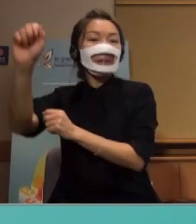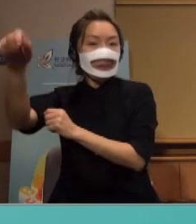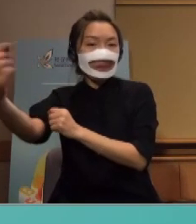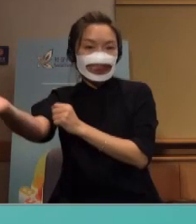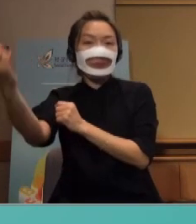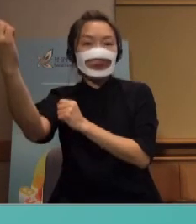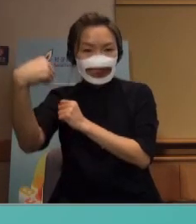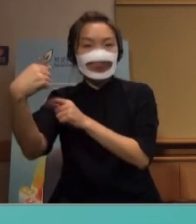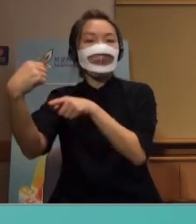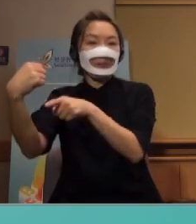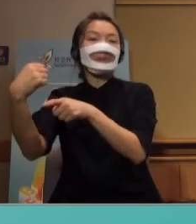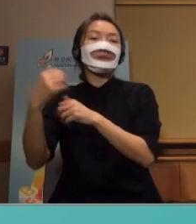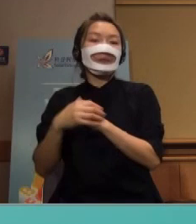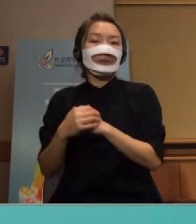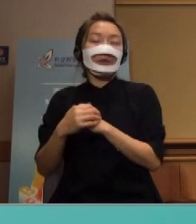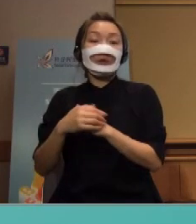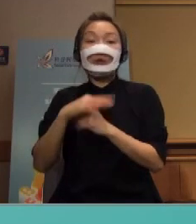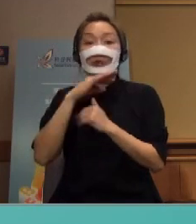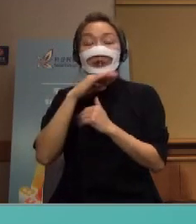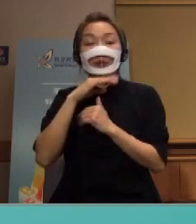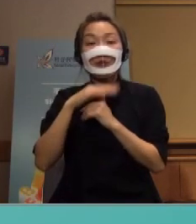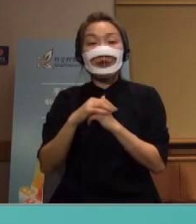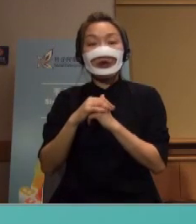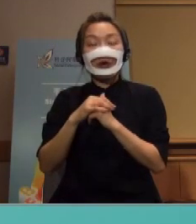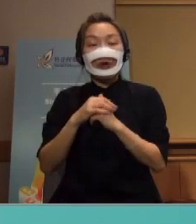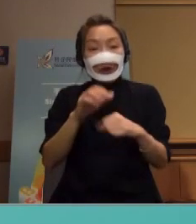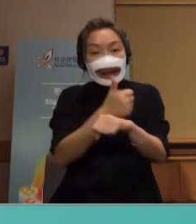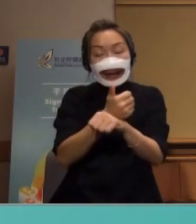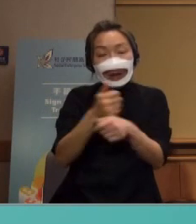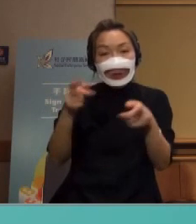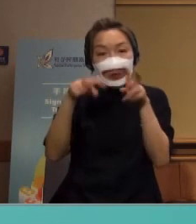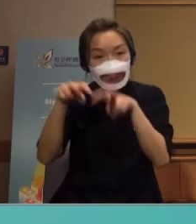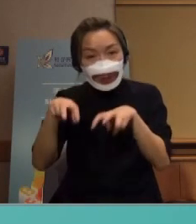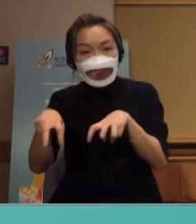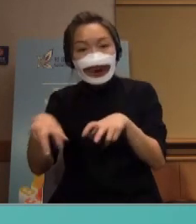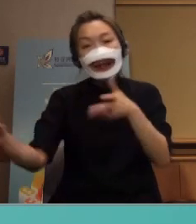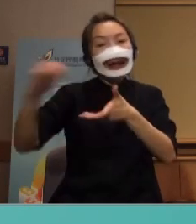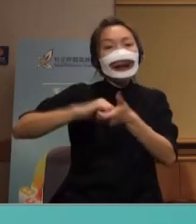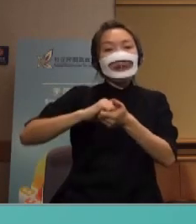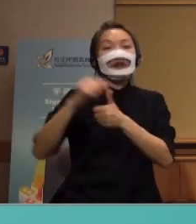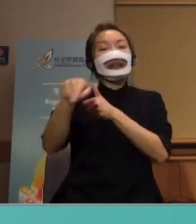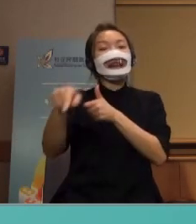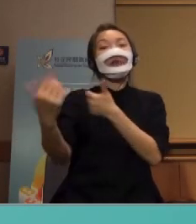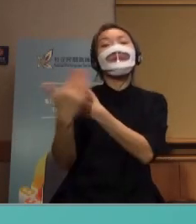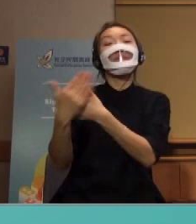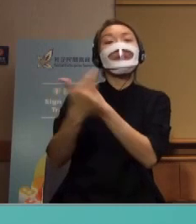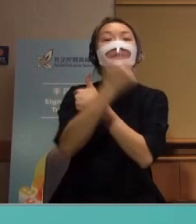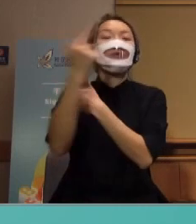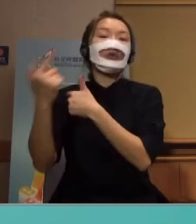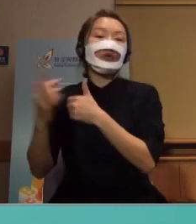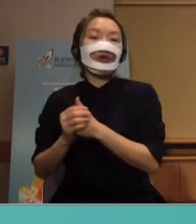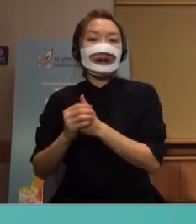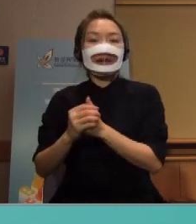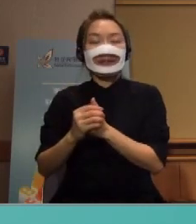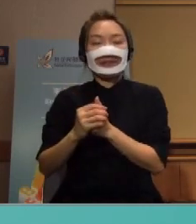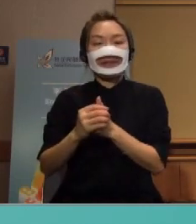exist. Climate risk modeling, mobilized capital, ESG data, and public awareness. So this is the final part where